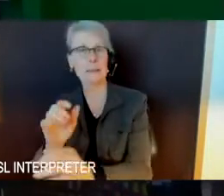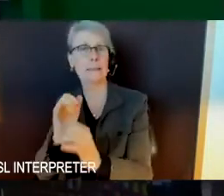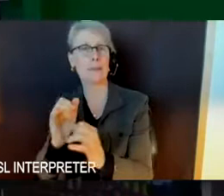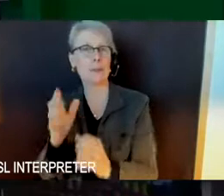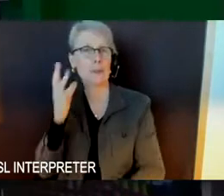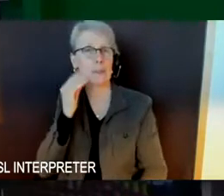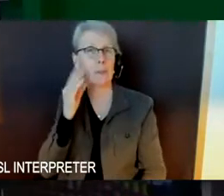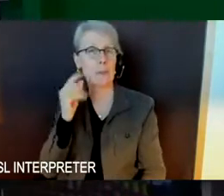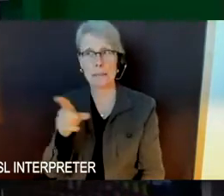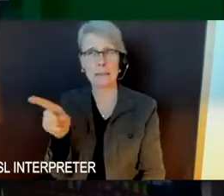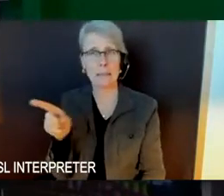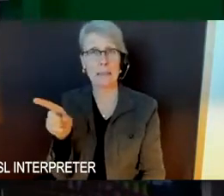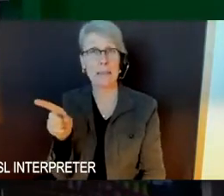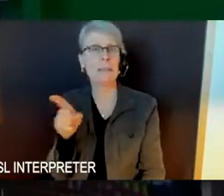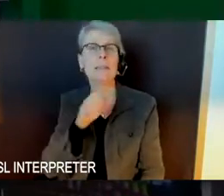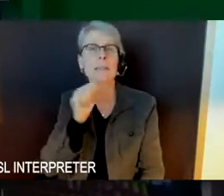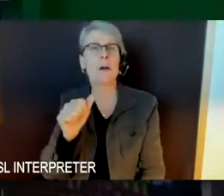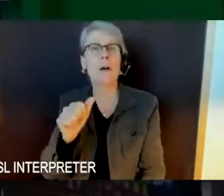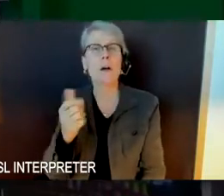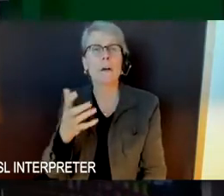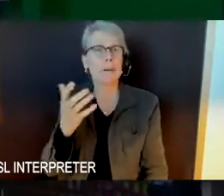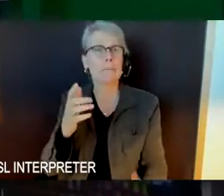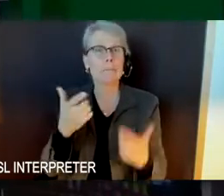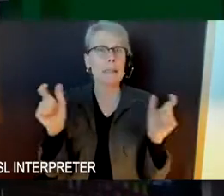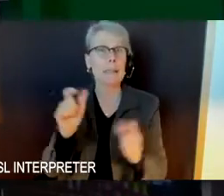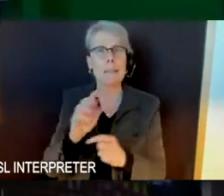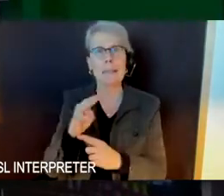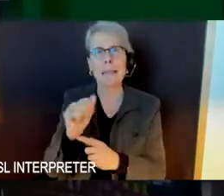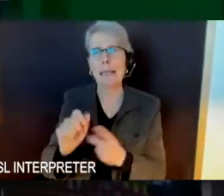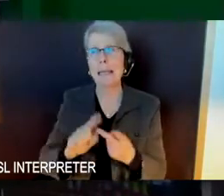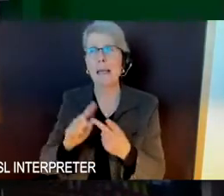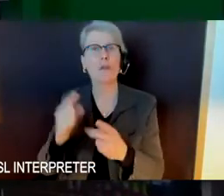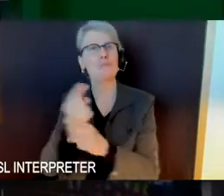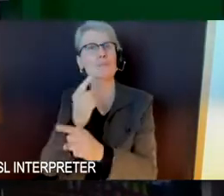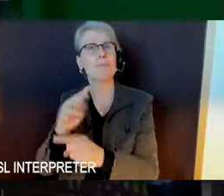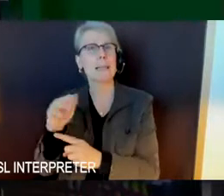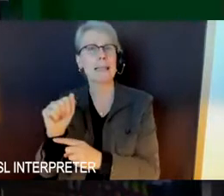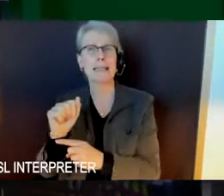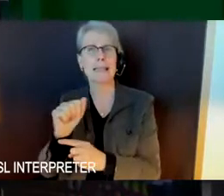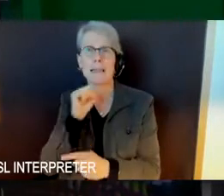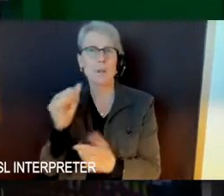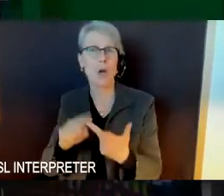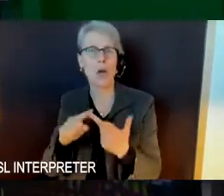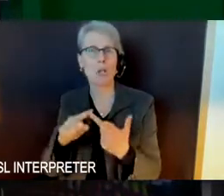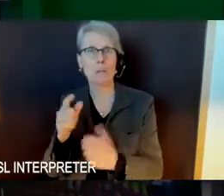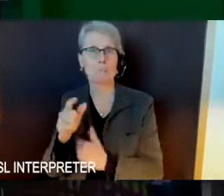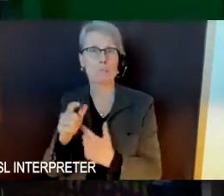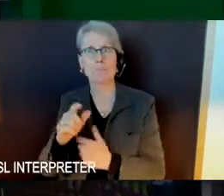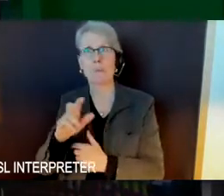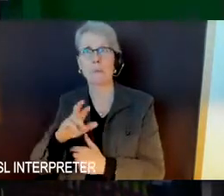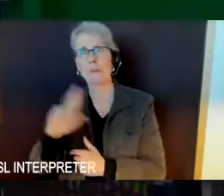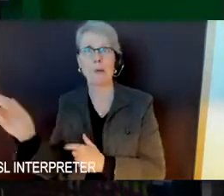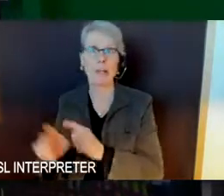who share their lived experience. This is not broadcast media. This is not mainstream media. This